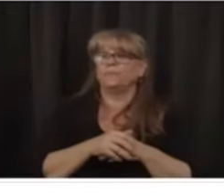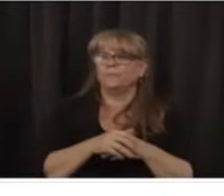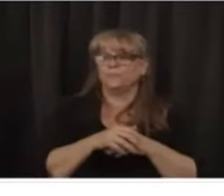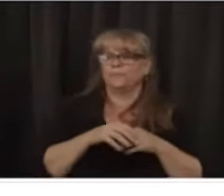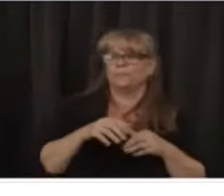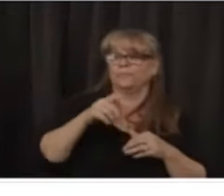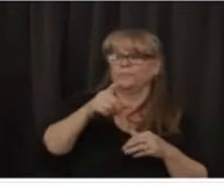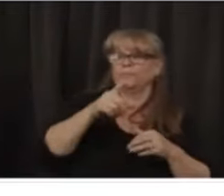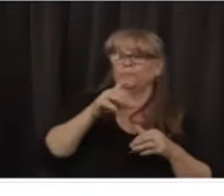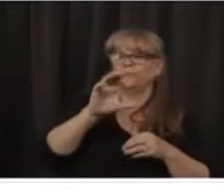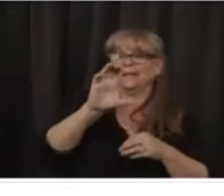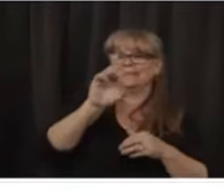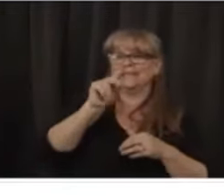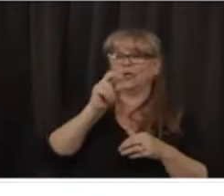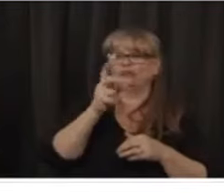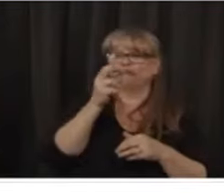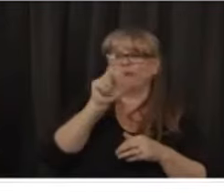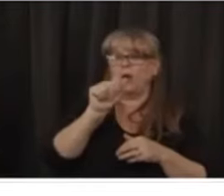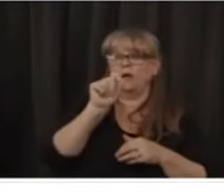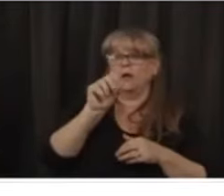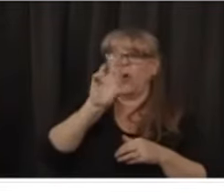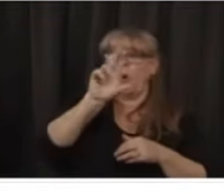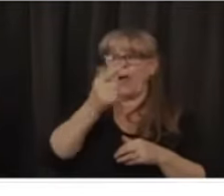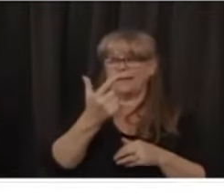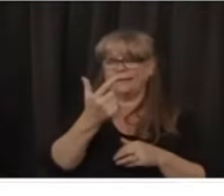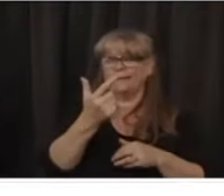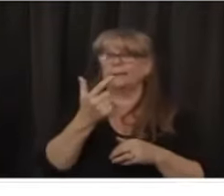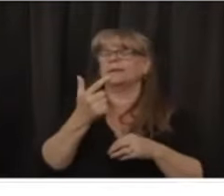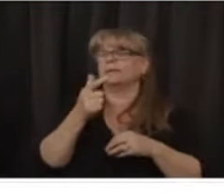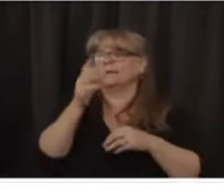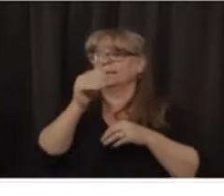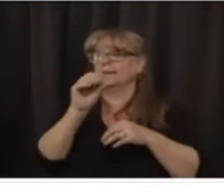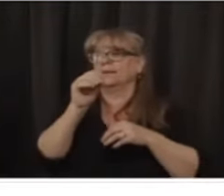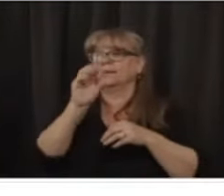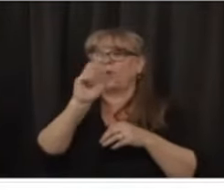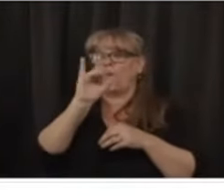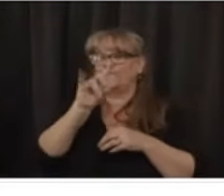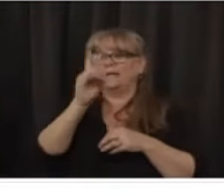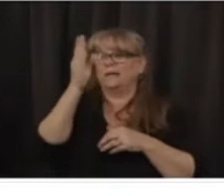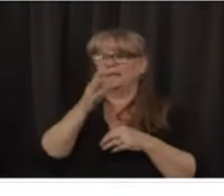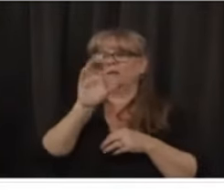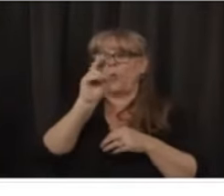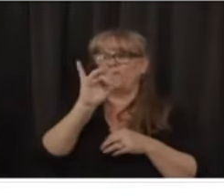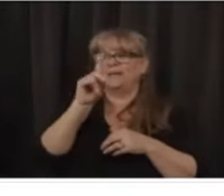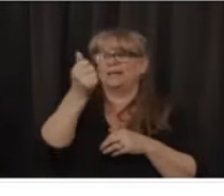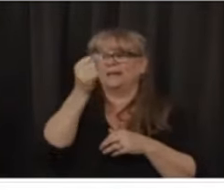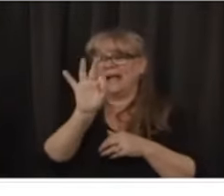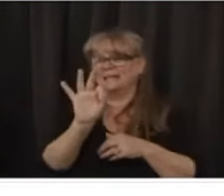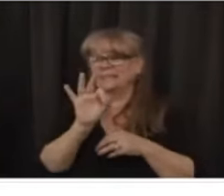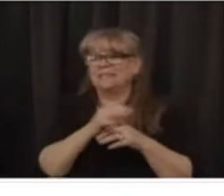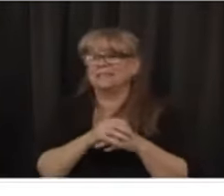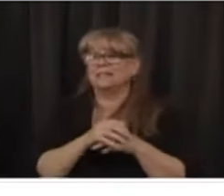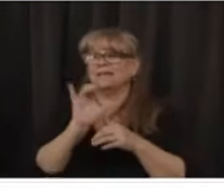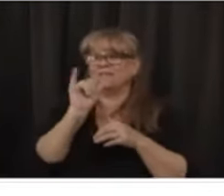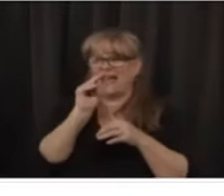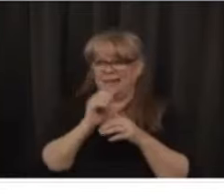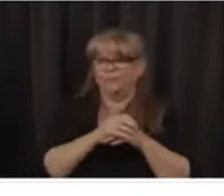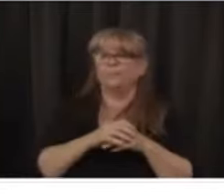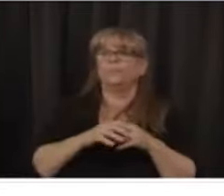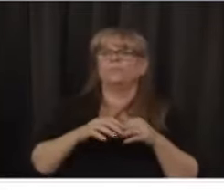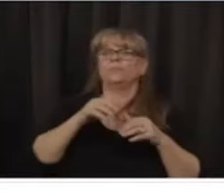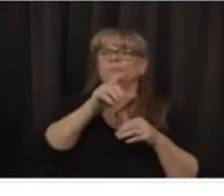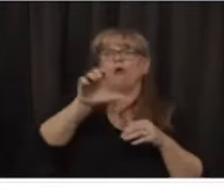Centura.org/COVID-19 to set up appointments. El Paso County Broadmoor World Arena, Friday to Tuesday, 10 a.m. to 6 p.m.